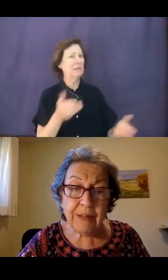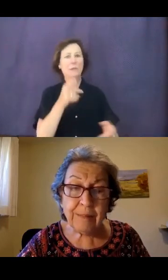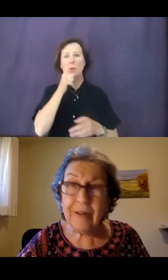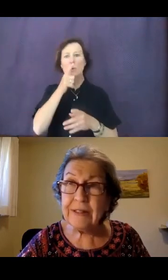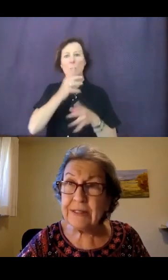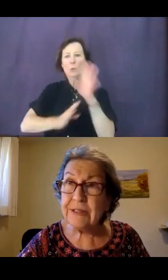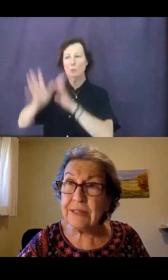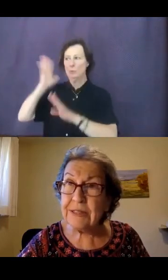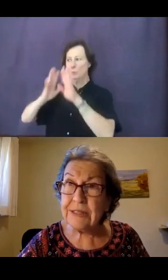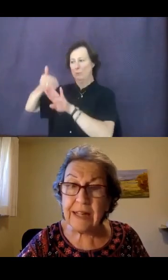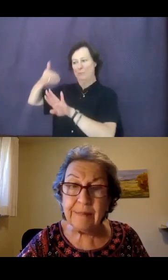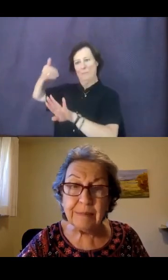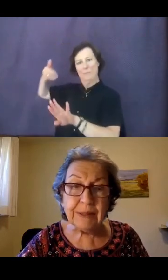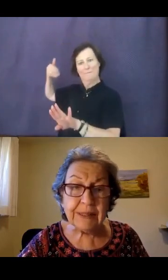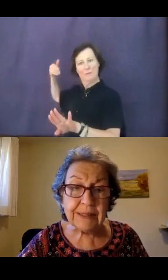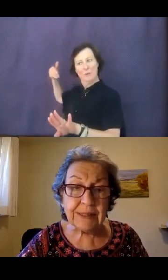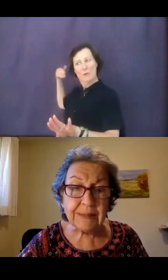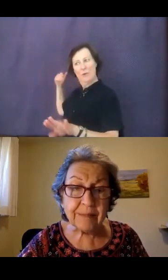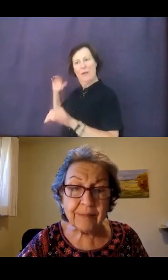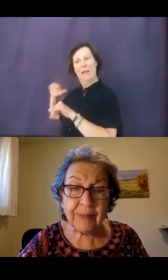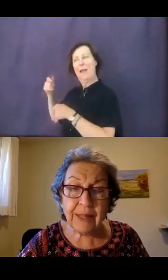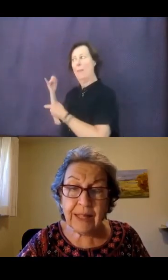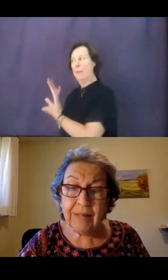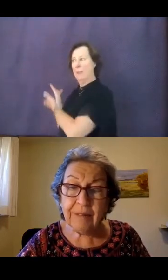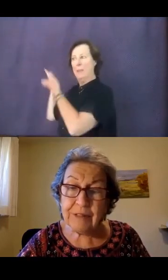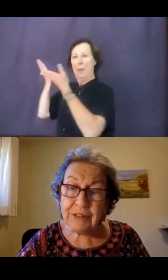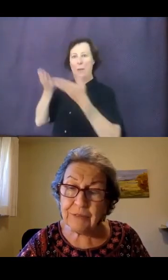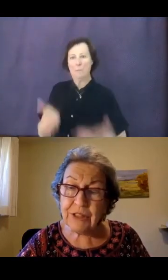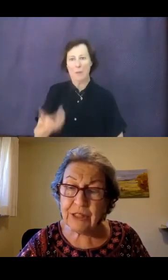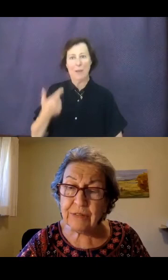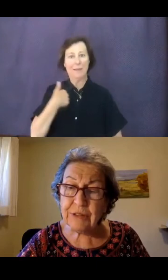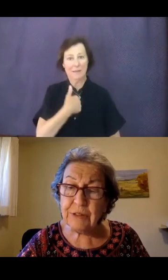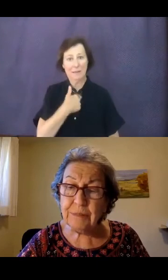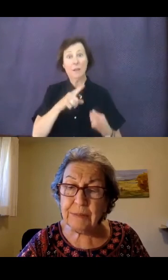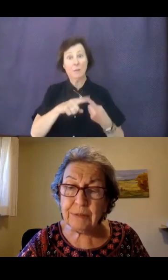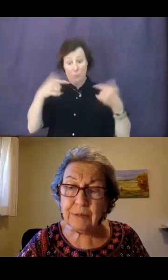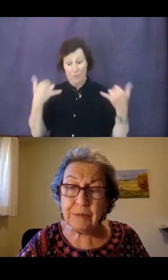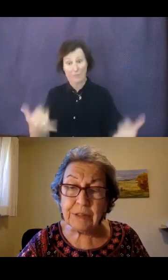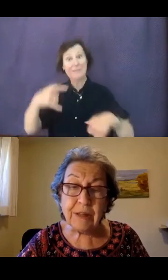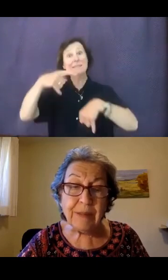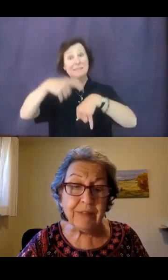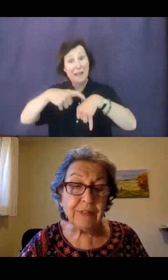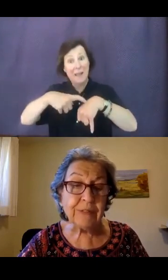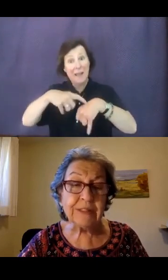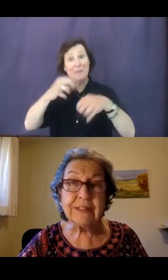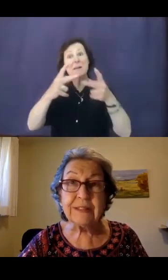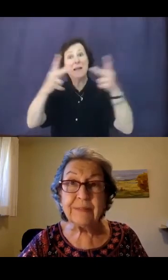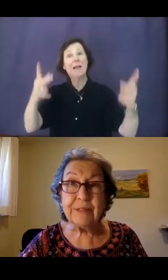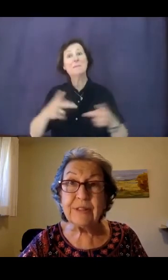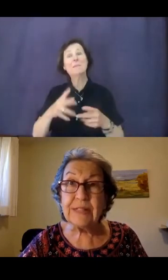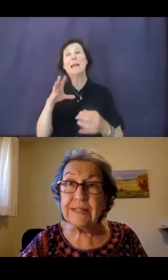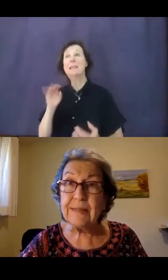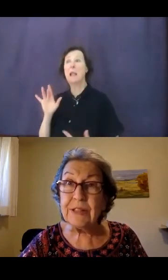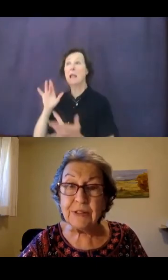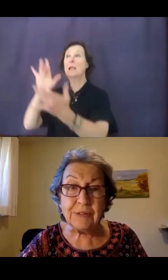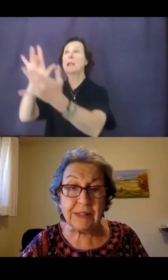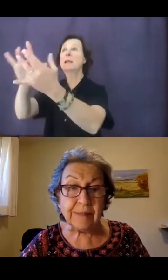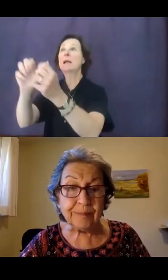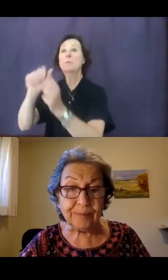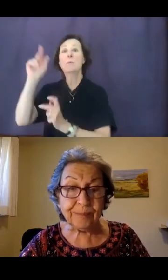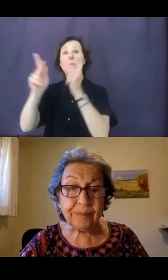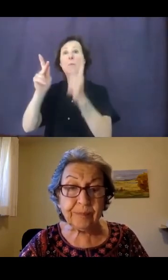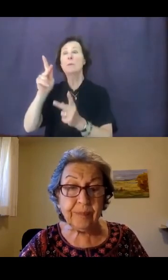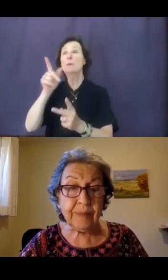they brought us to this time and place. And we want to reach out to the people who will come after us to say something to